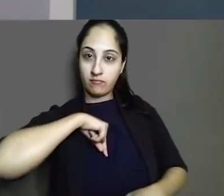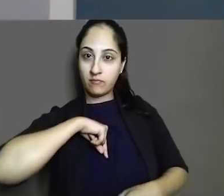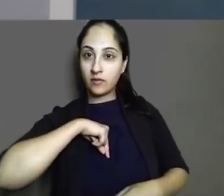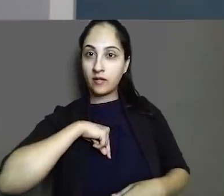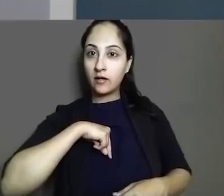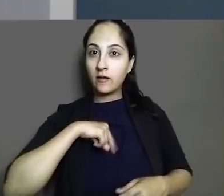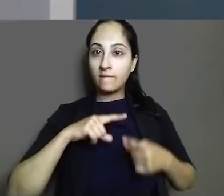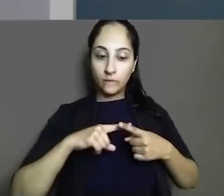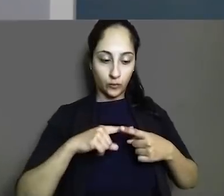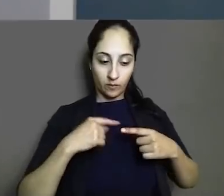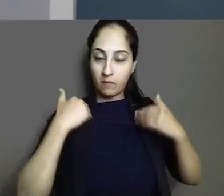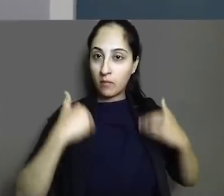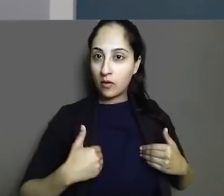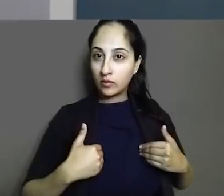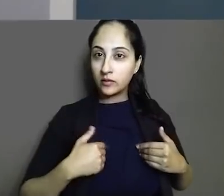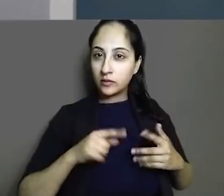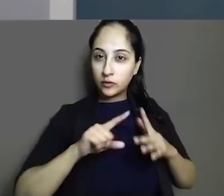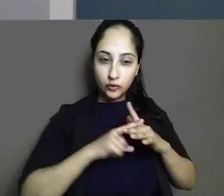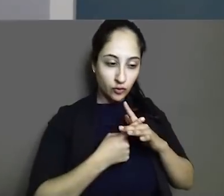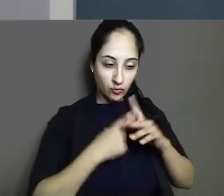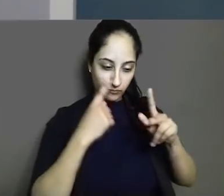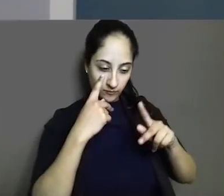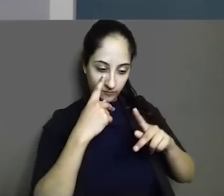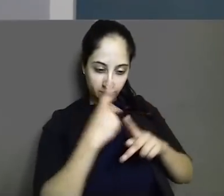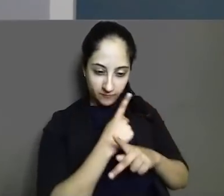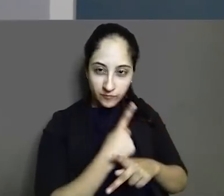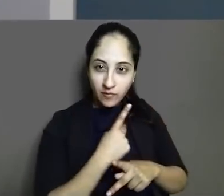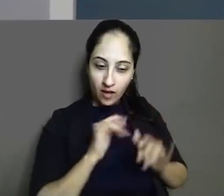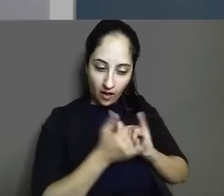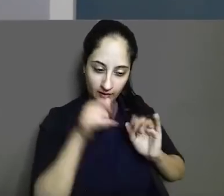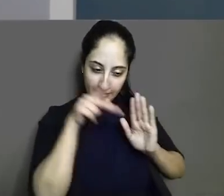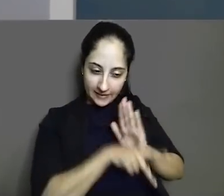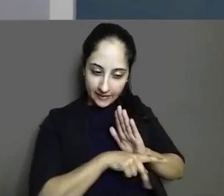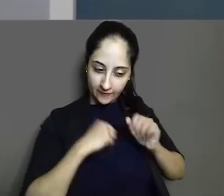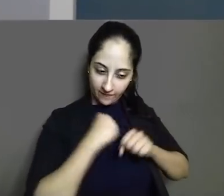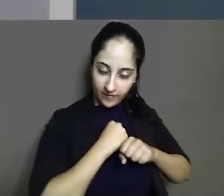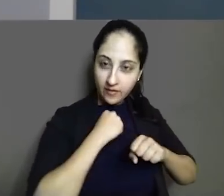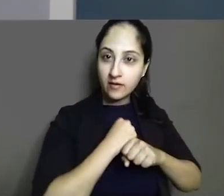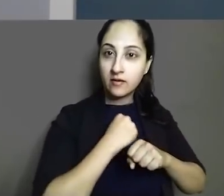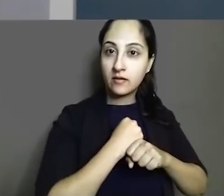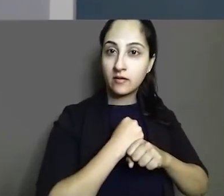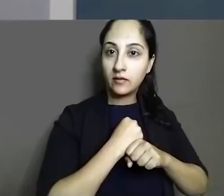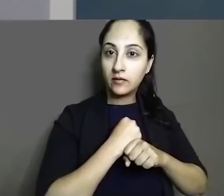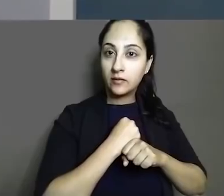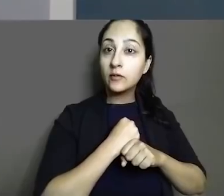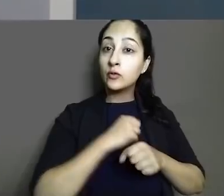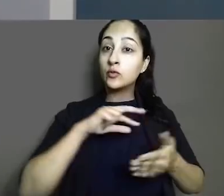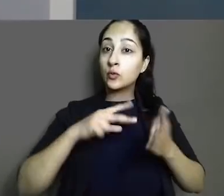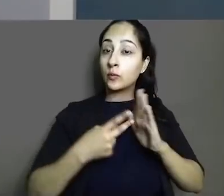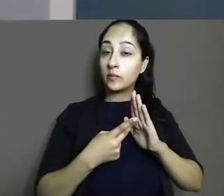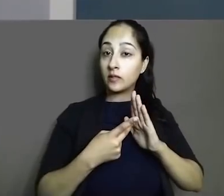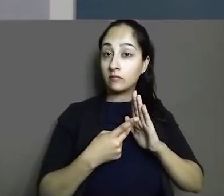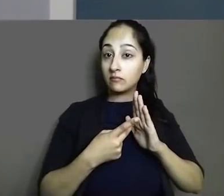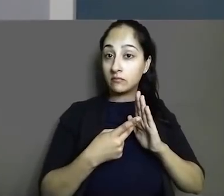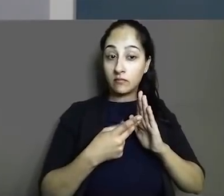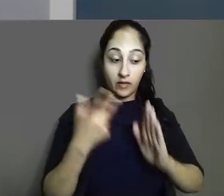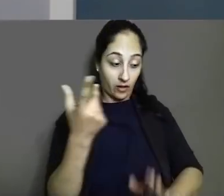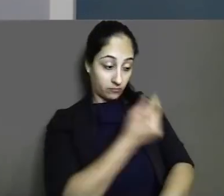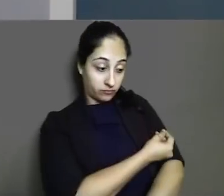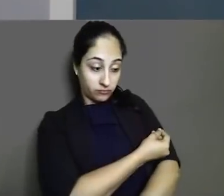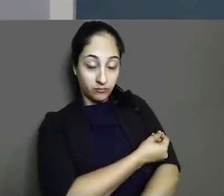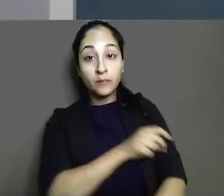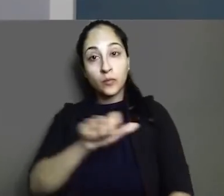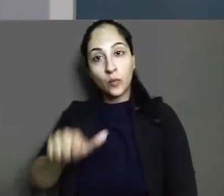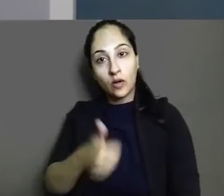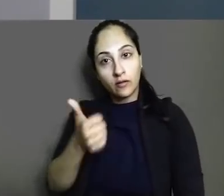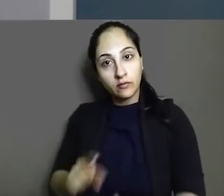working to develop an immune response. It's like studying for a test or working out, right? No pain, no gain. But in